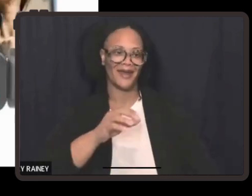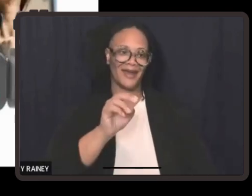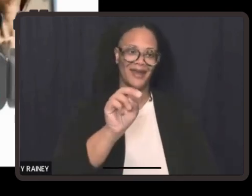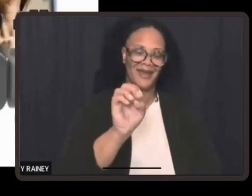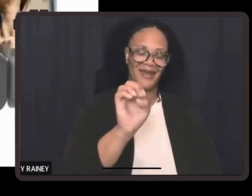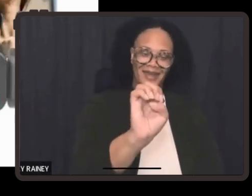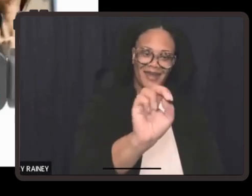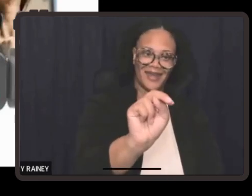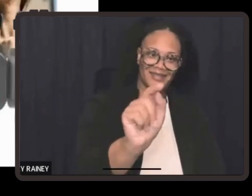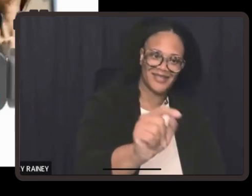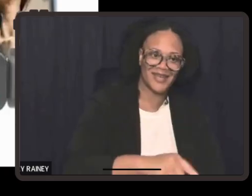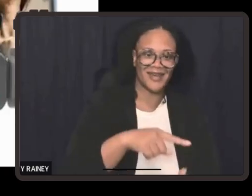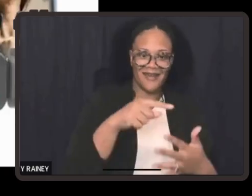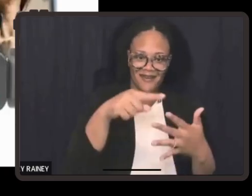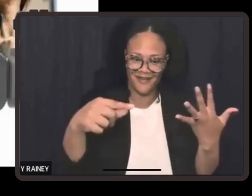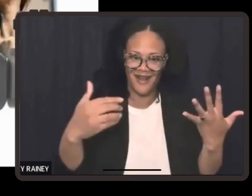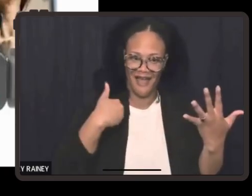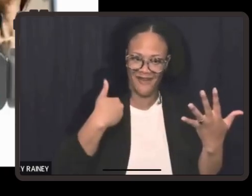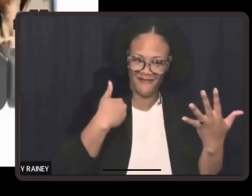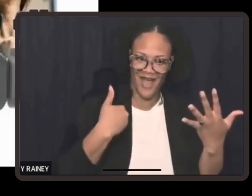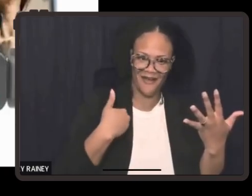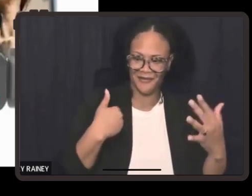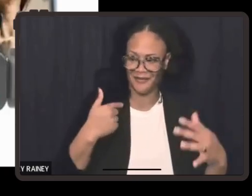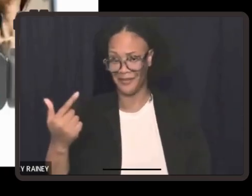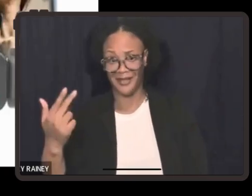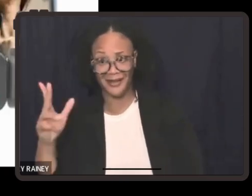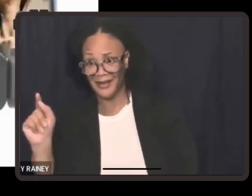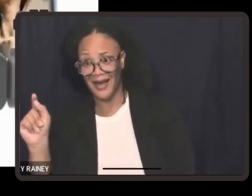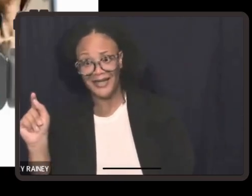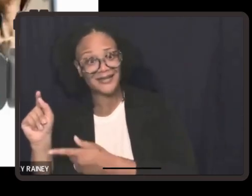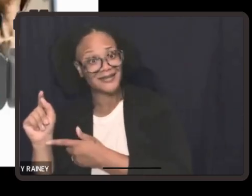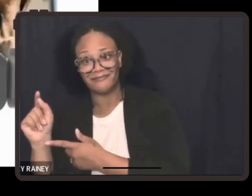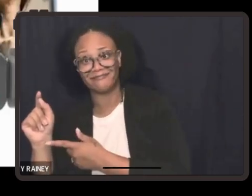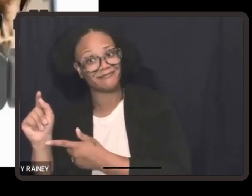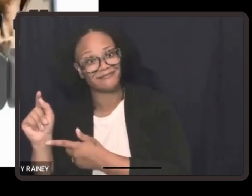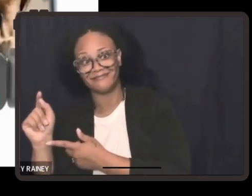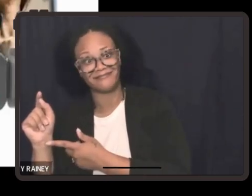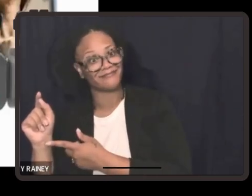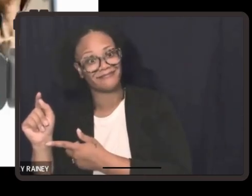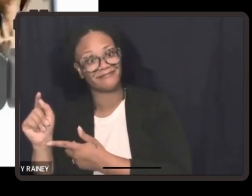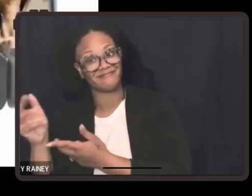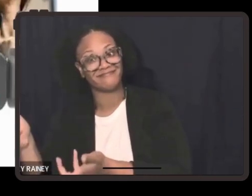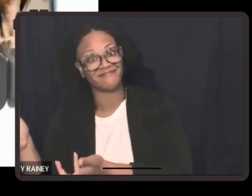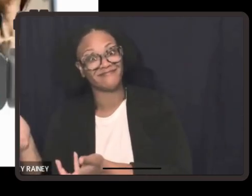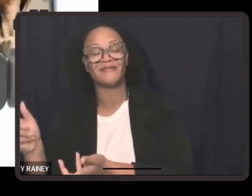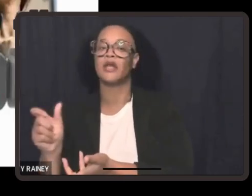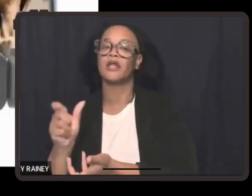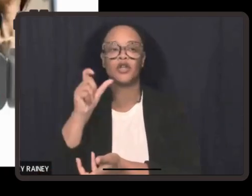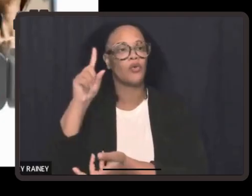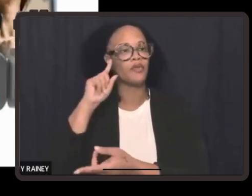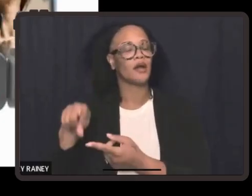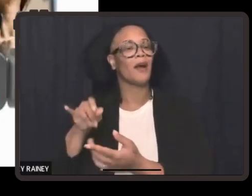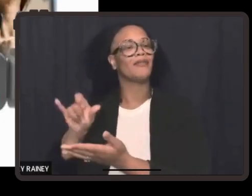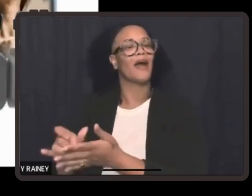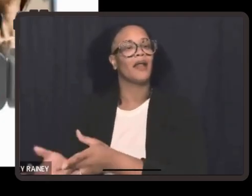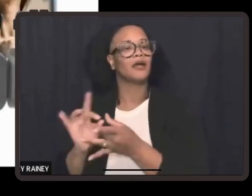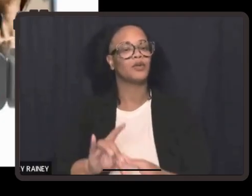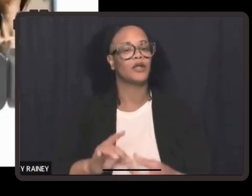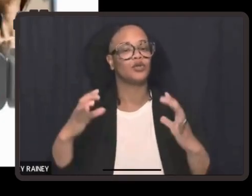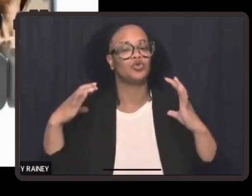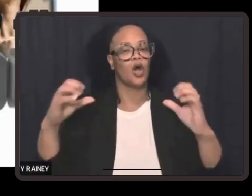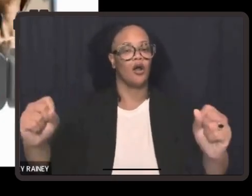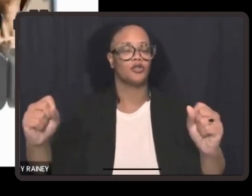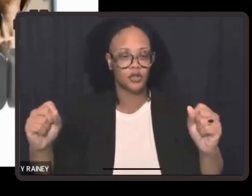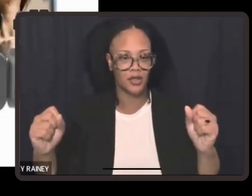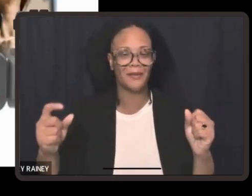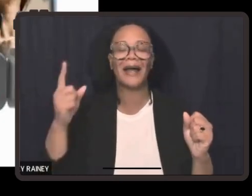gut, you know, people don't see it as a charge as a gut problem, but really I think that needs to change. So